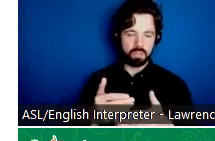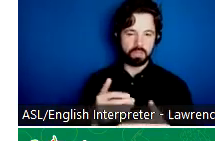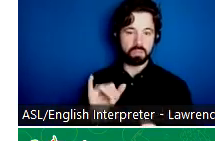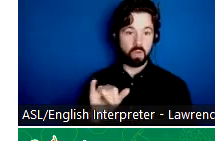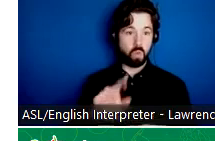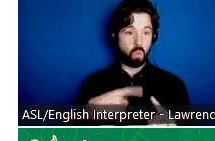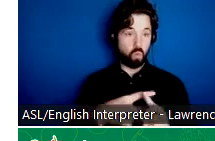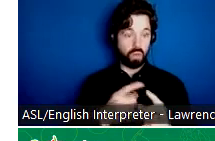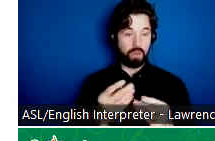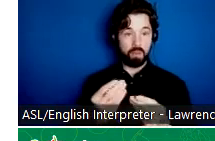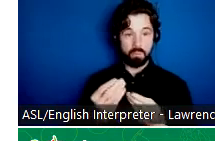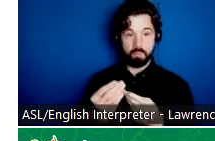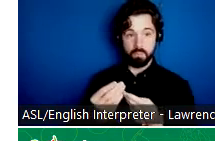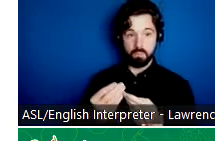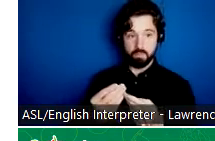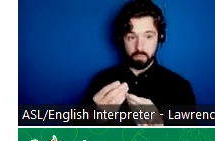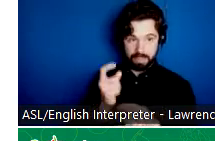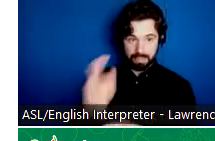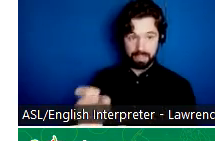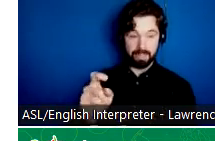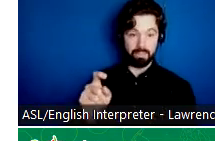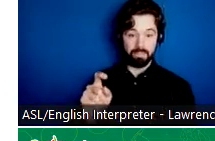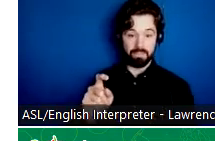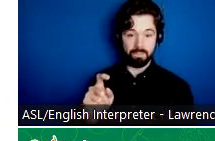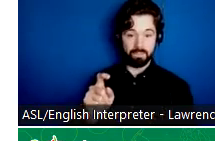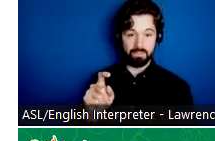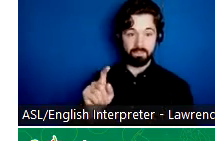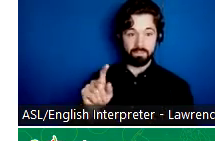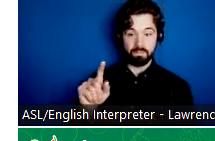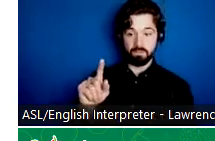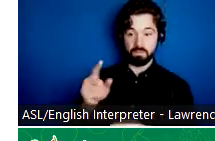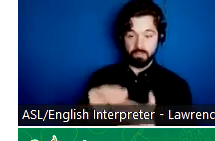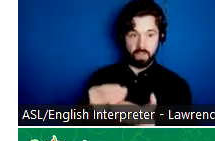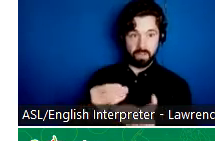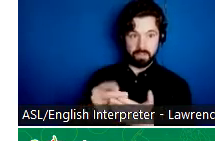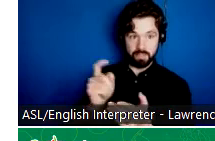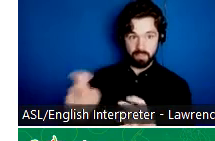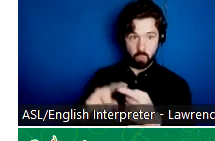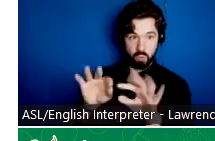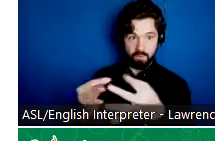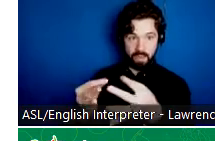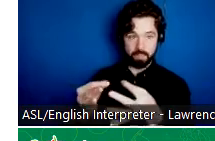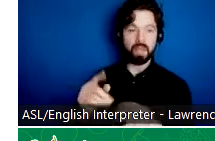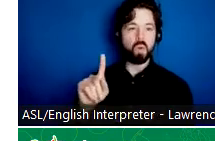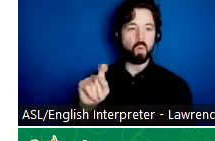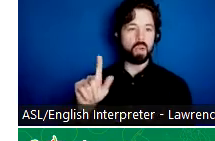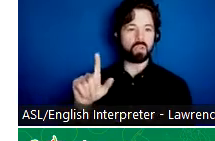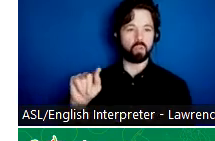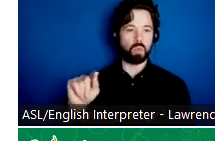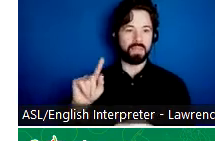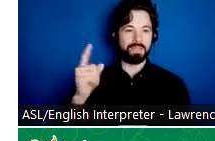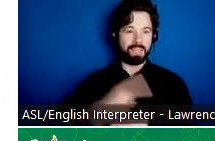of benefits before those funds will be expunged. So depending on what day in August, the benefits will be